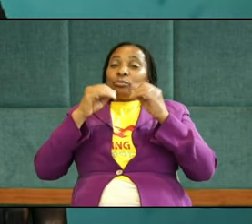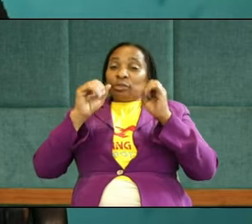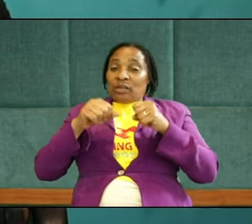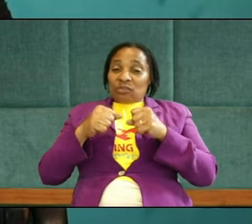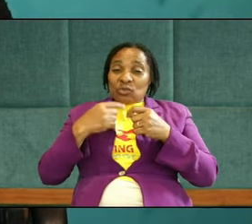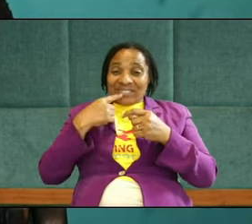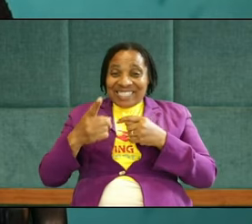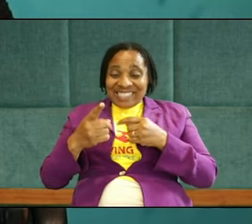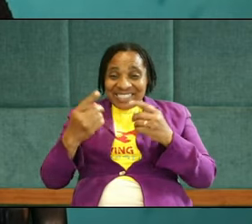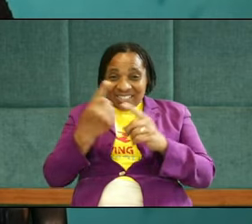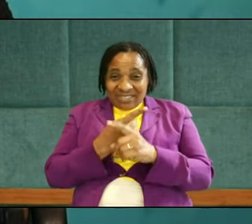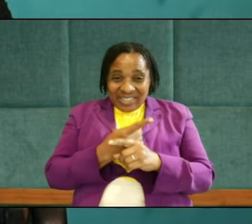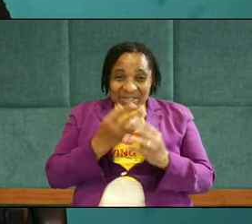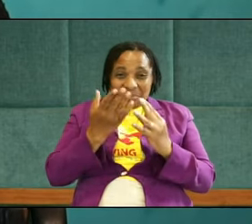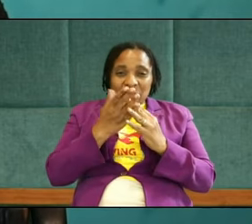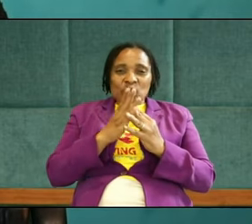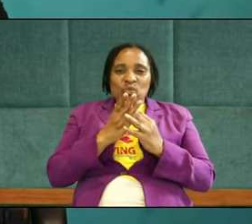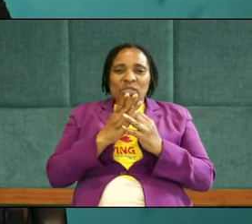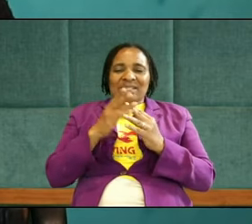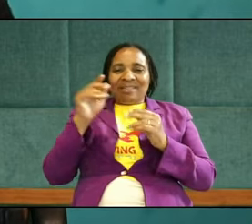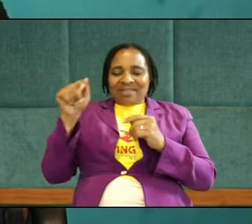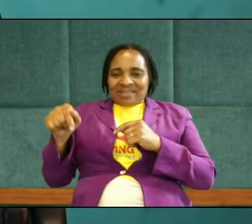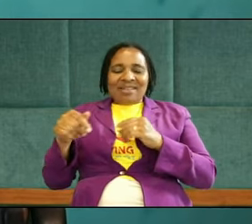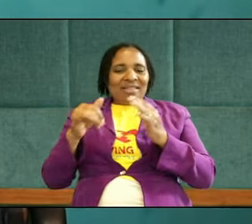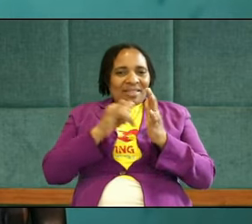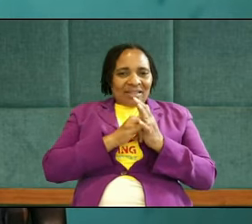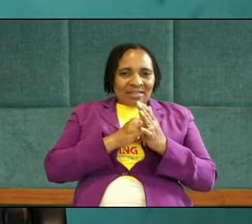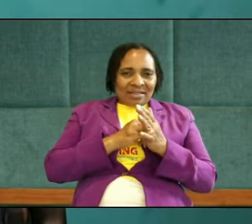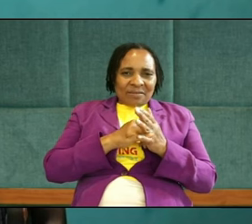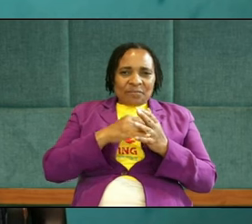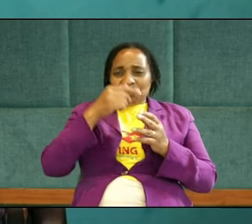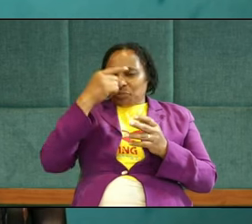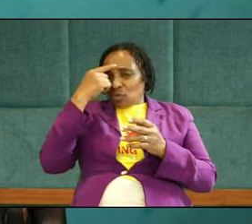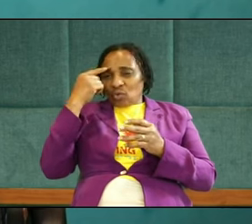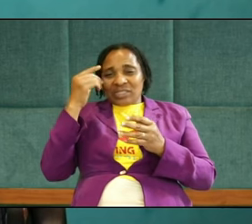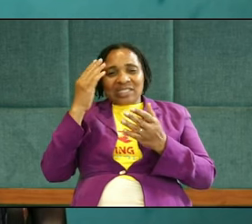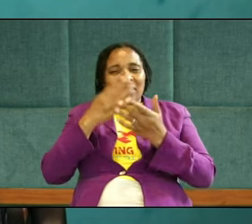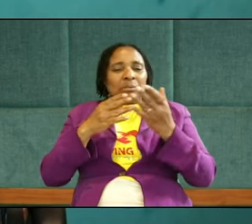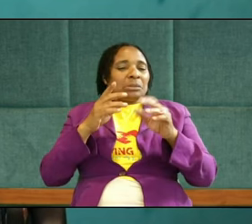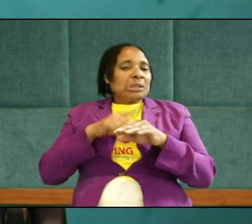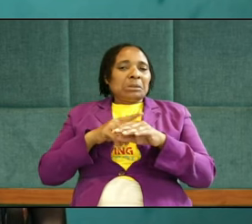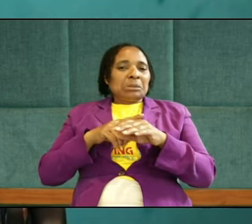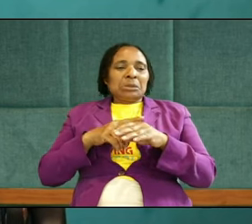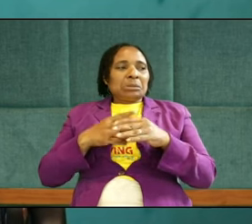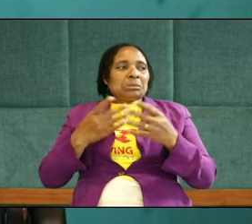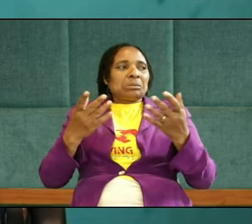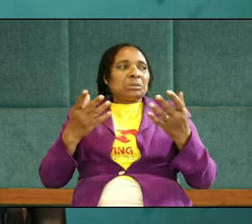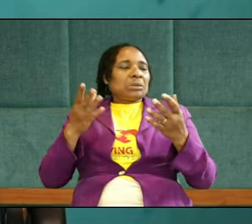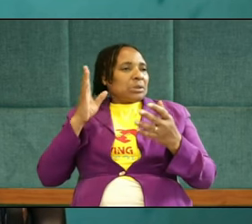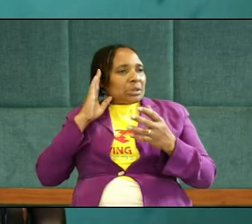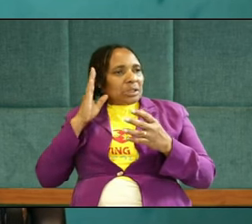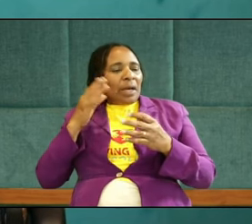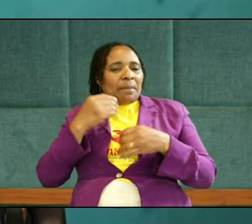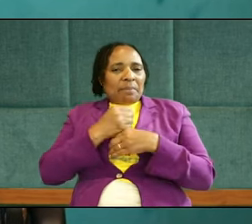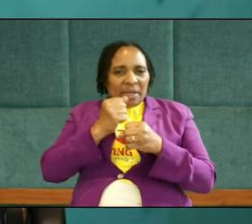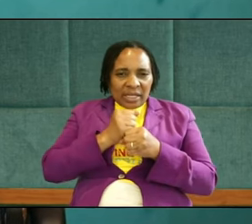tell the difference between this and that, because, you know, at times You might go here making deals that are not supposed to be